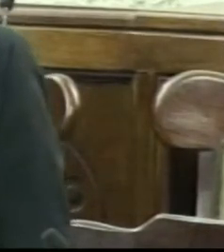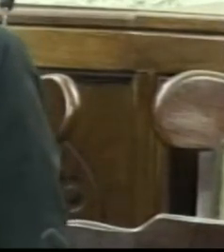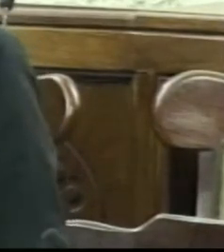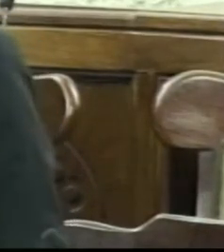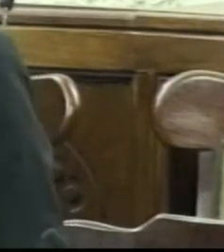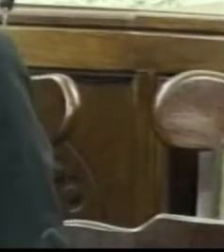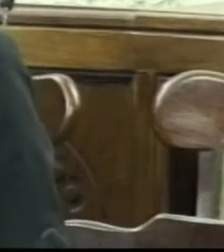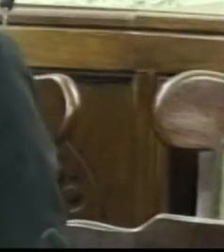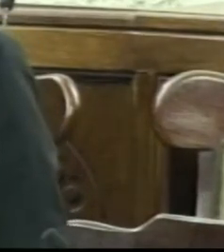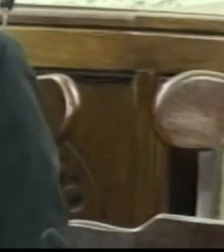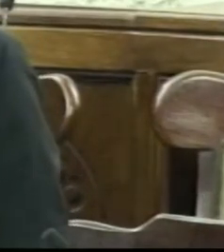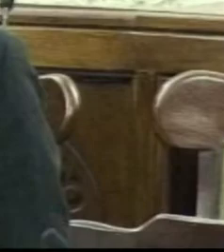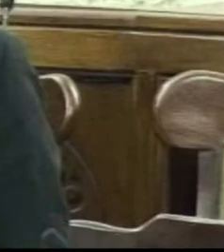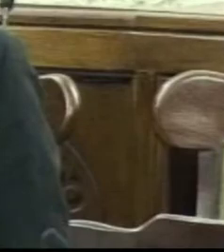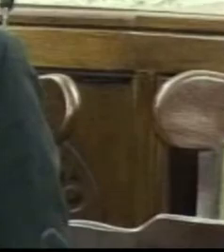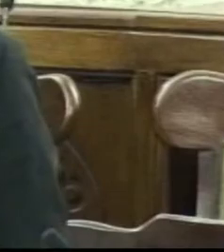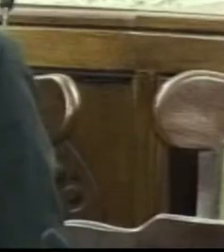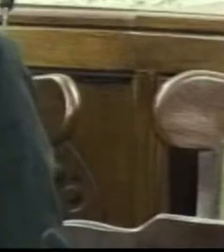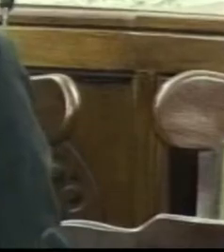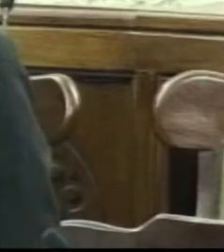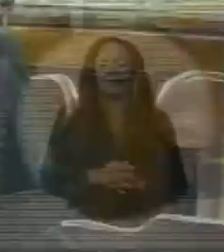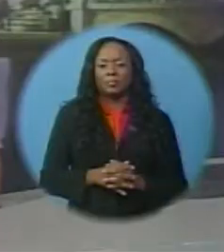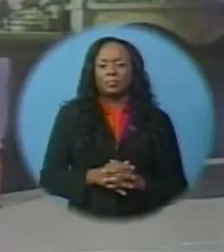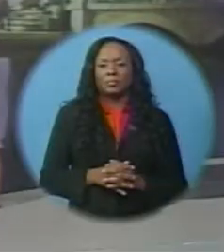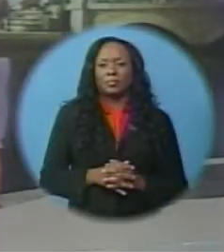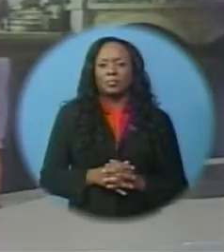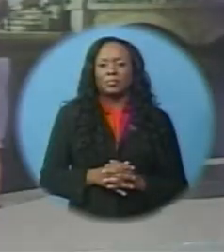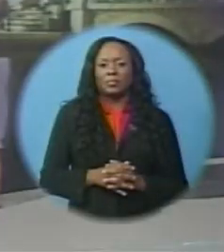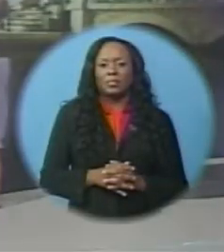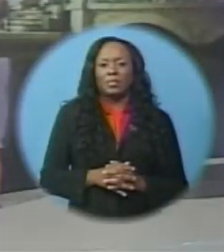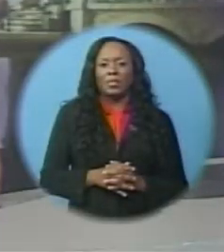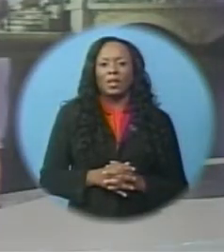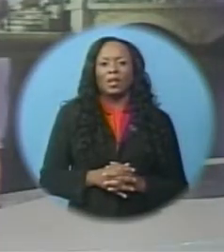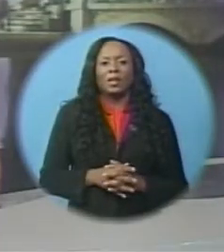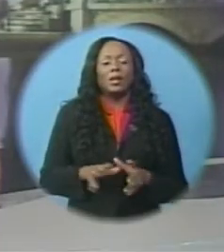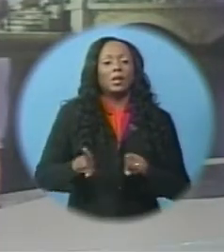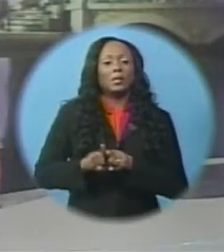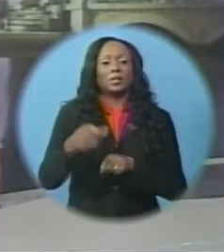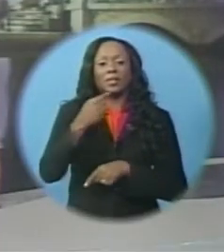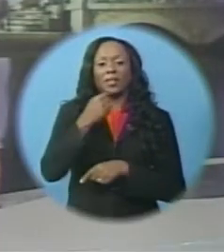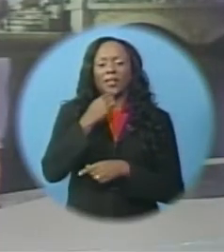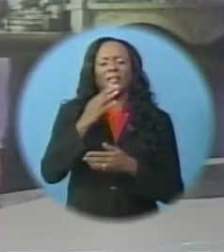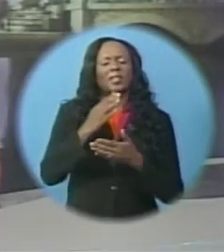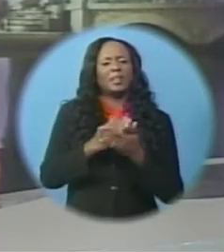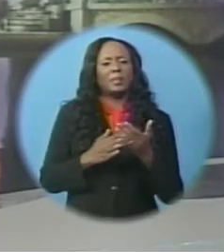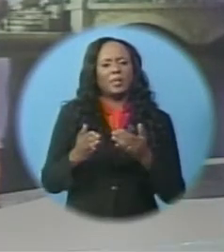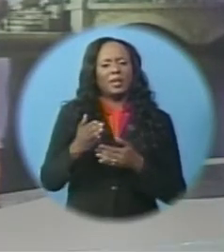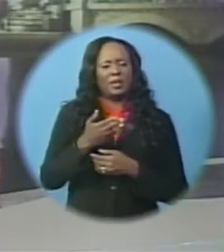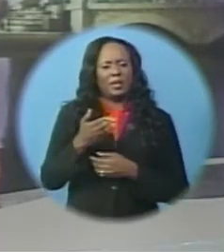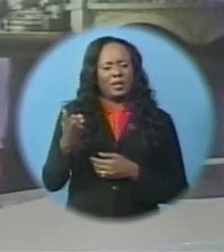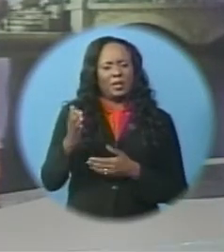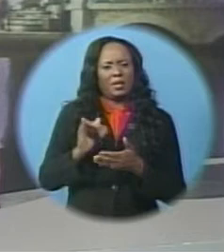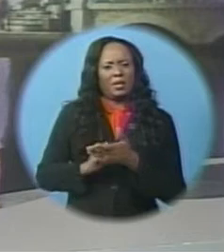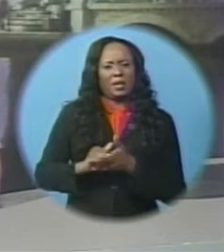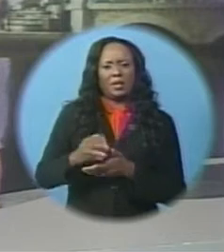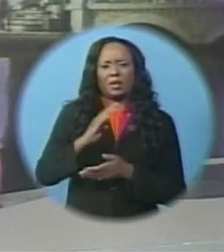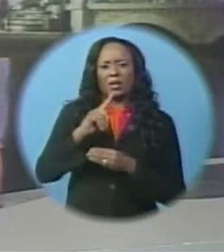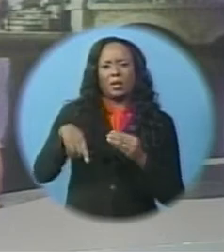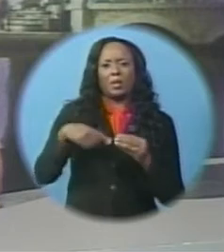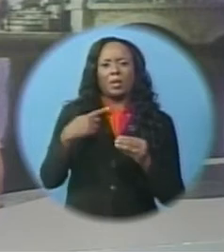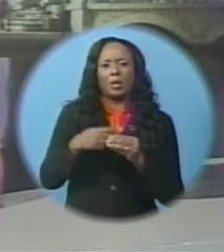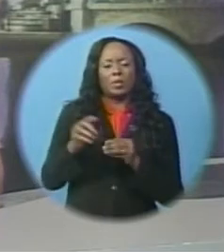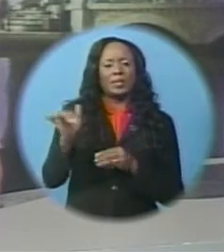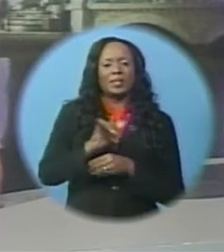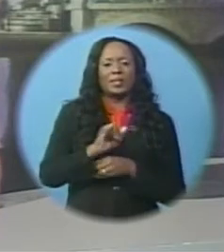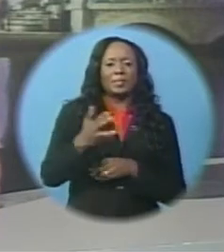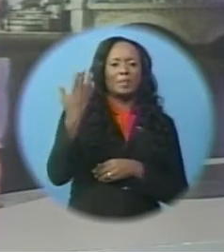of these measures will not bear fruit. Mr. Clark adds that some of the measures also reflect past suggestions